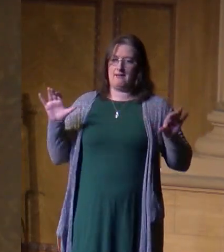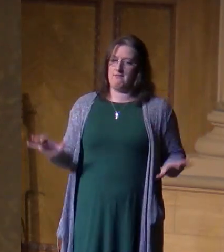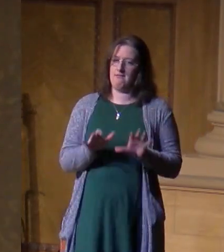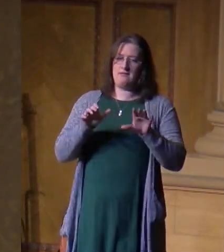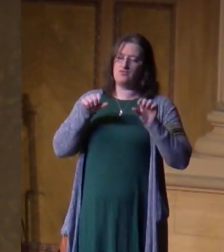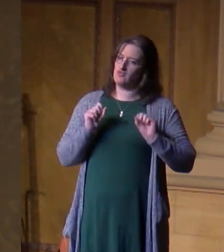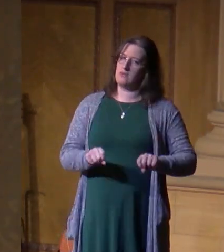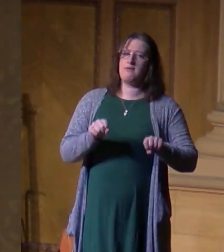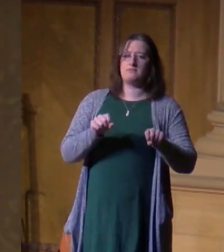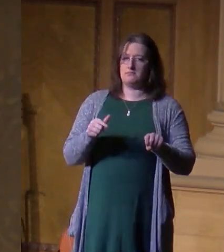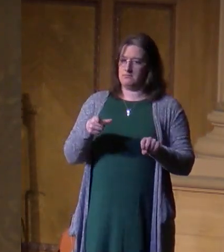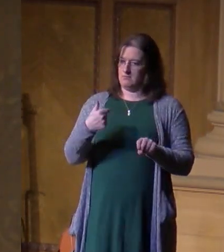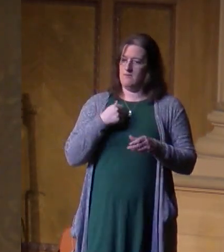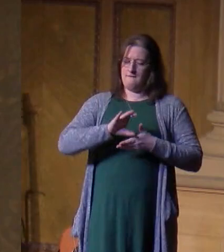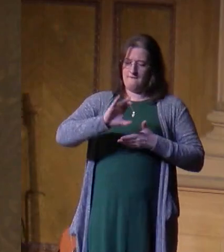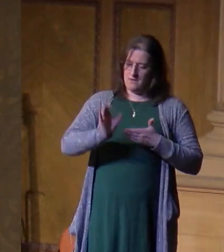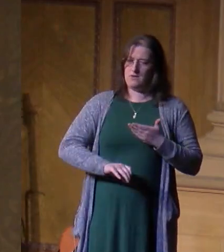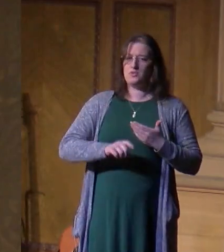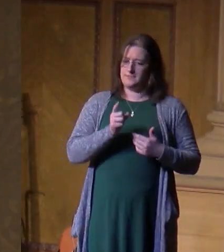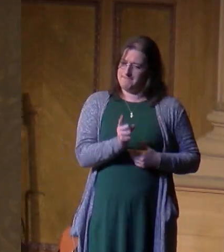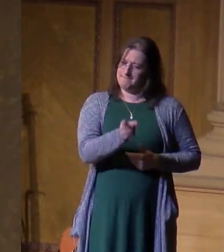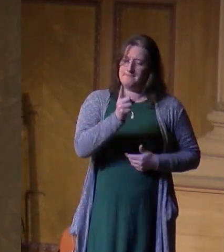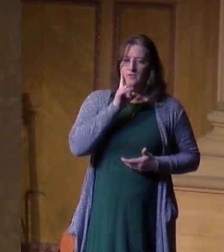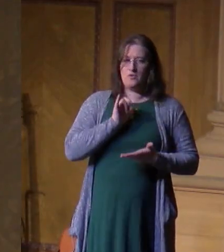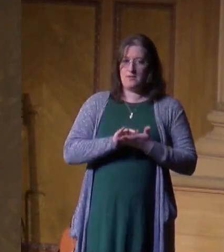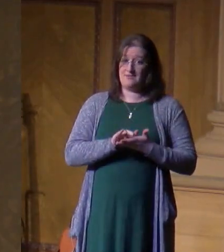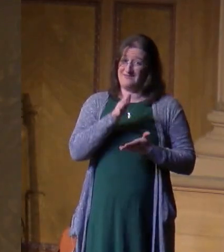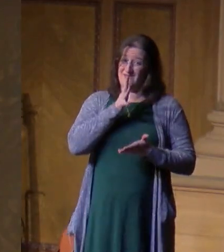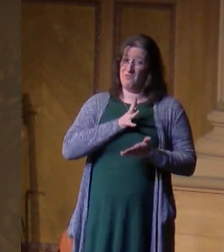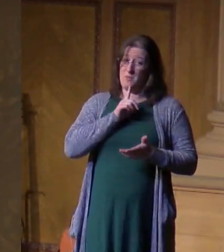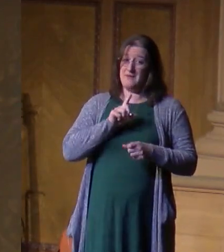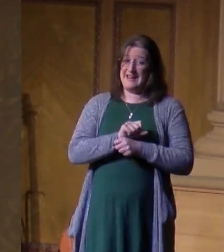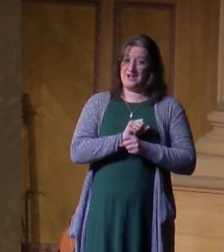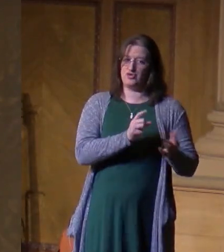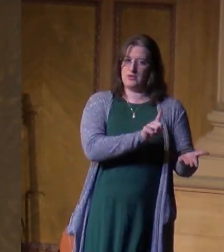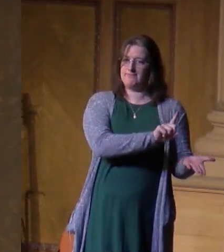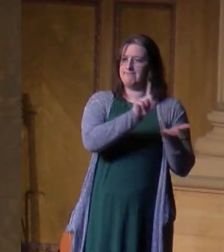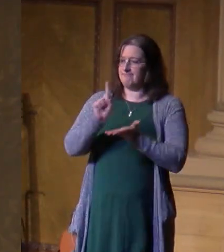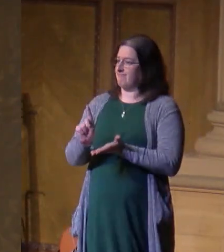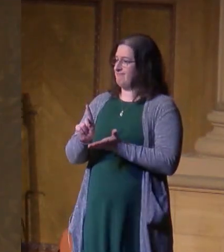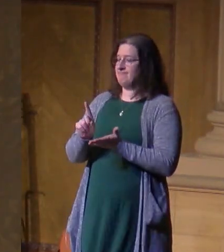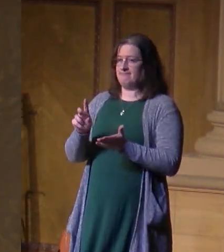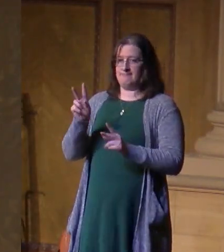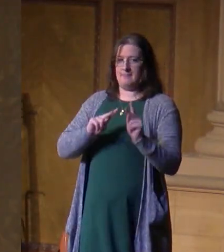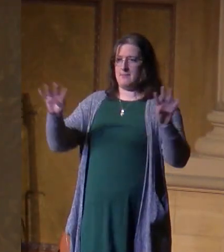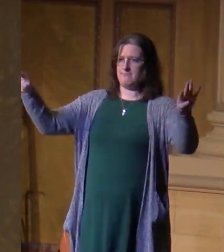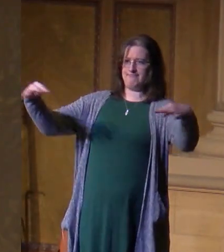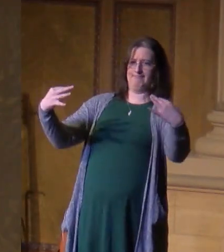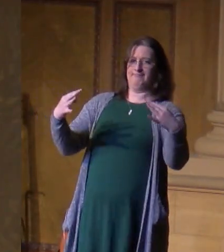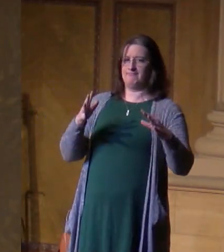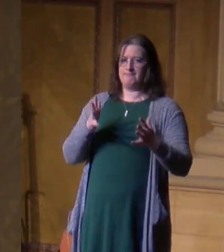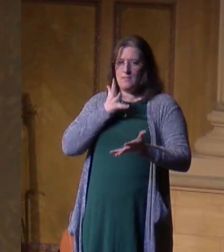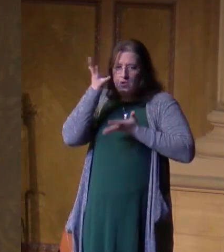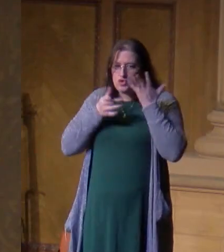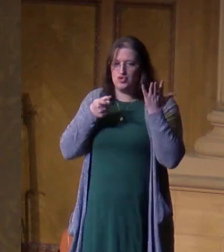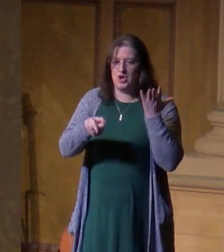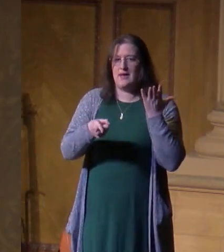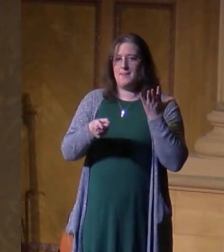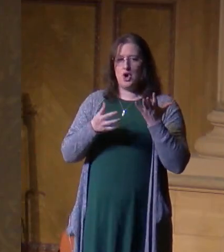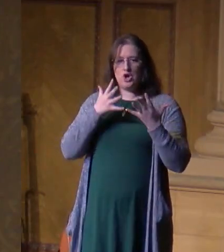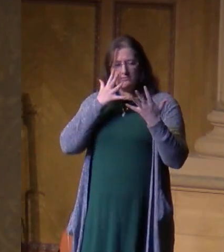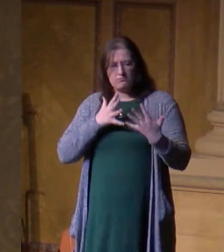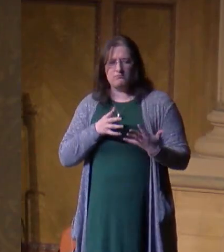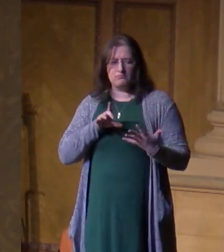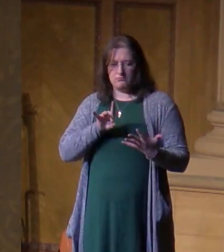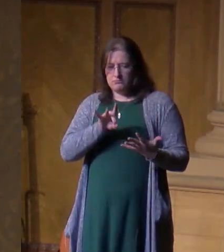There were consequences for that. The woman would actually be publicly shamed, humiliated, viewed